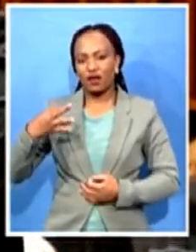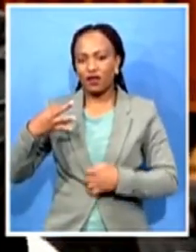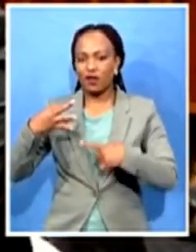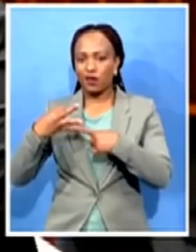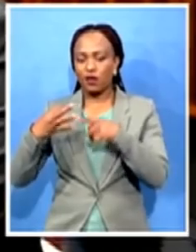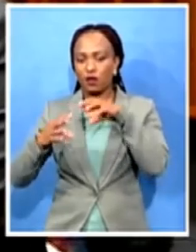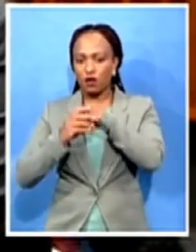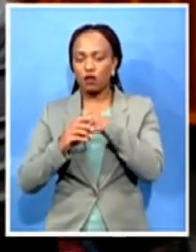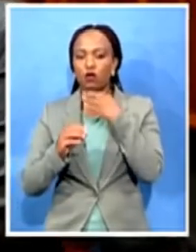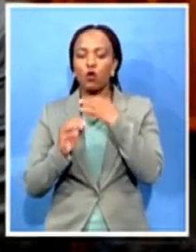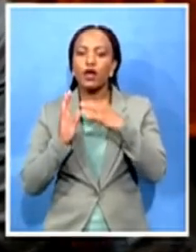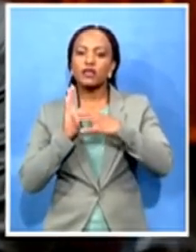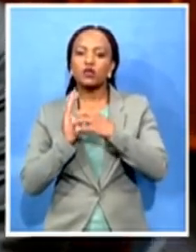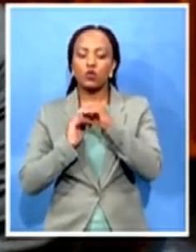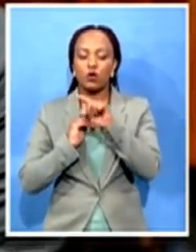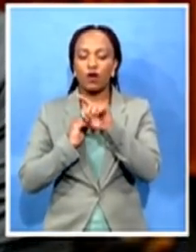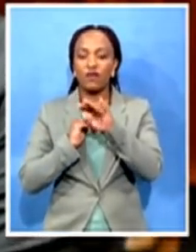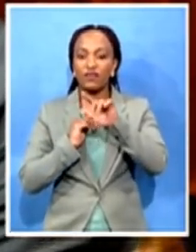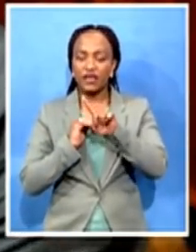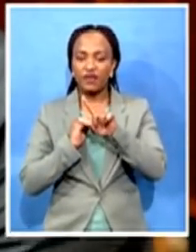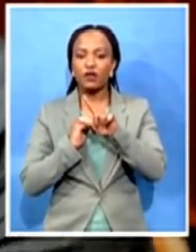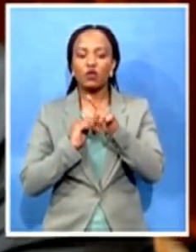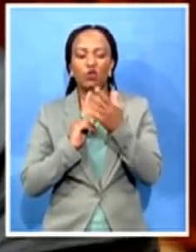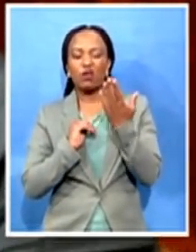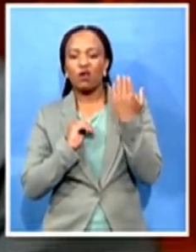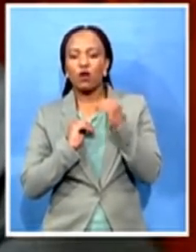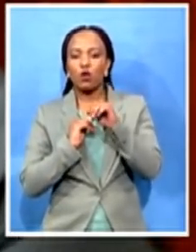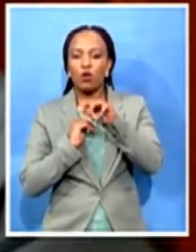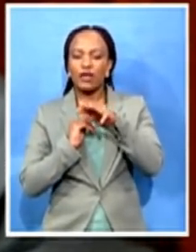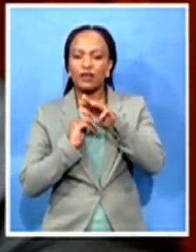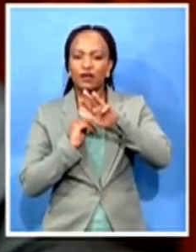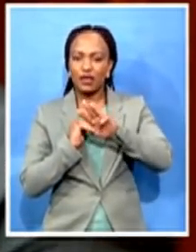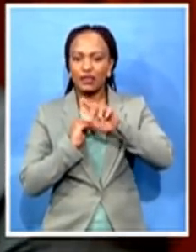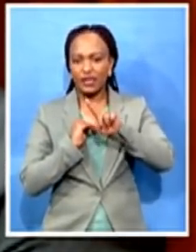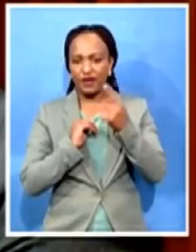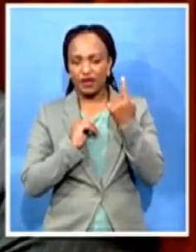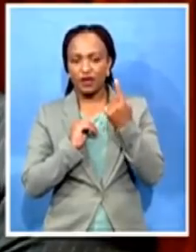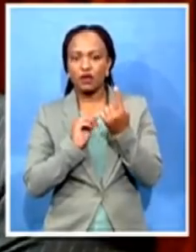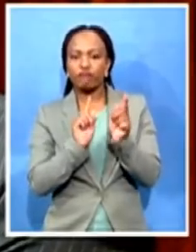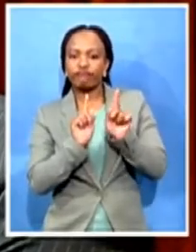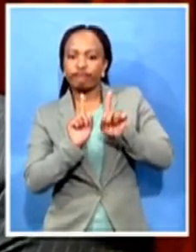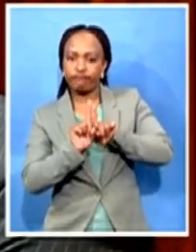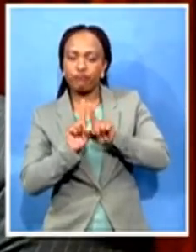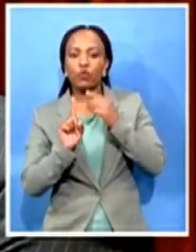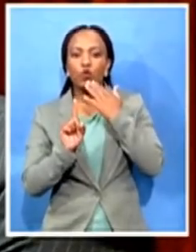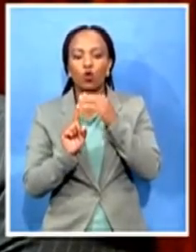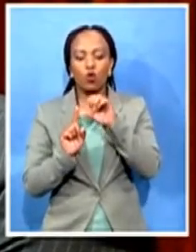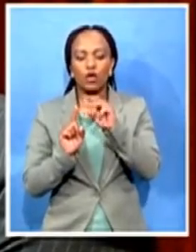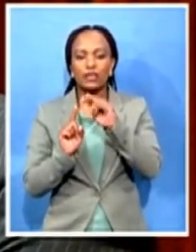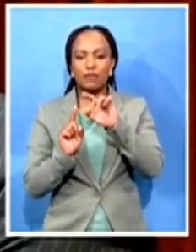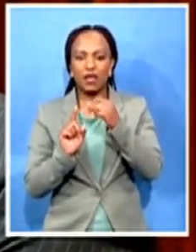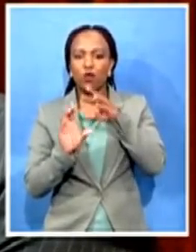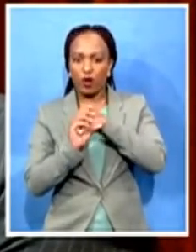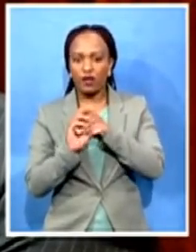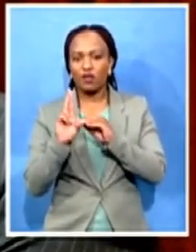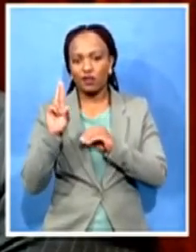Act 51 of 1977. Your co-accused is Mr. Vincent Smith, which is accused 1, and the